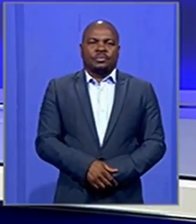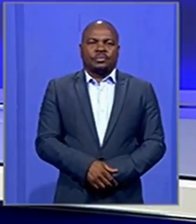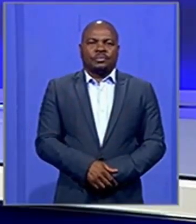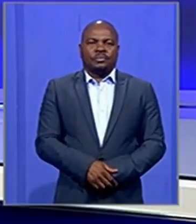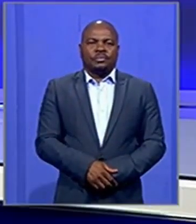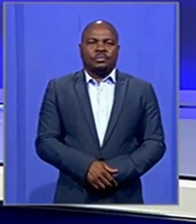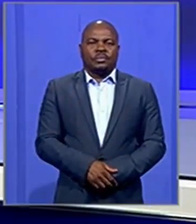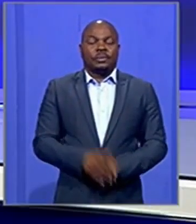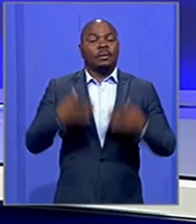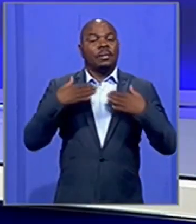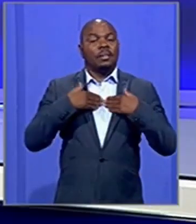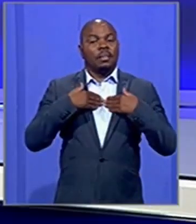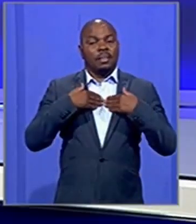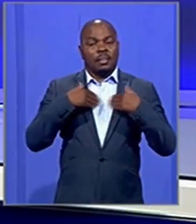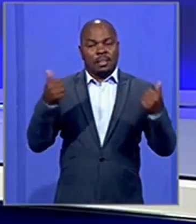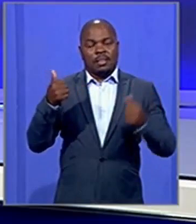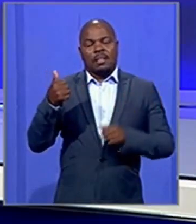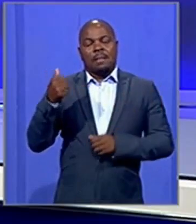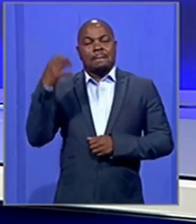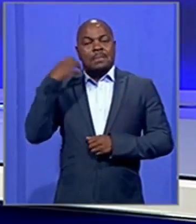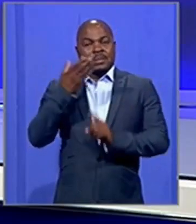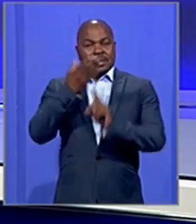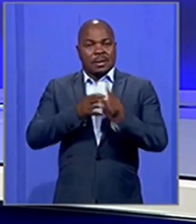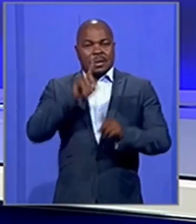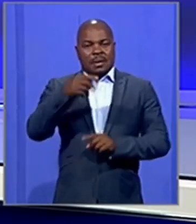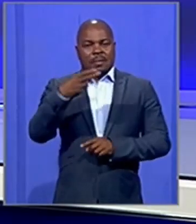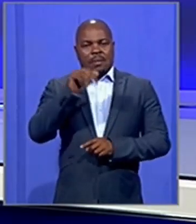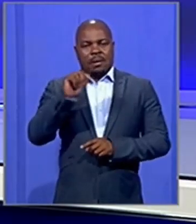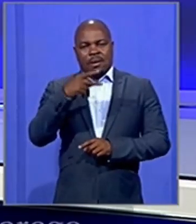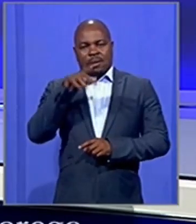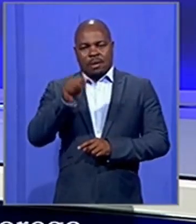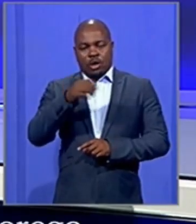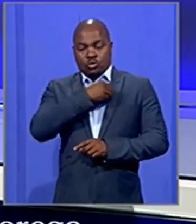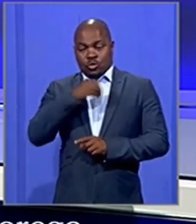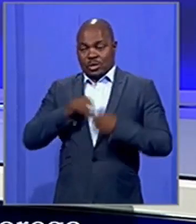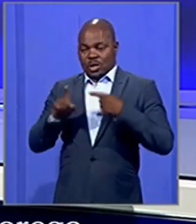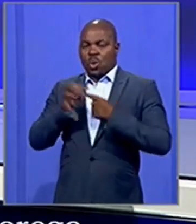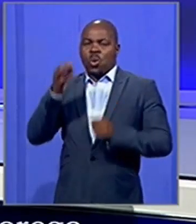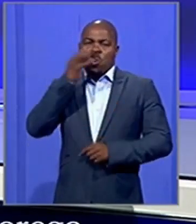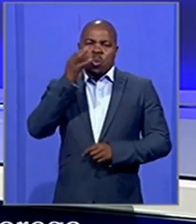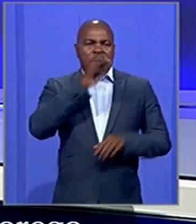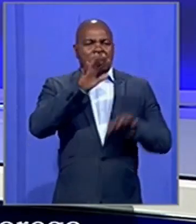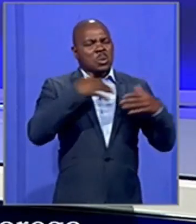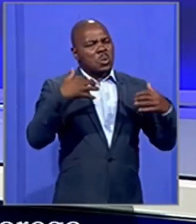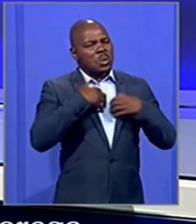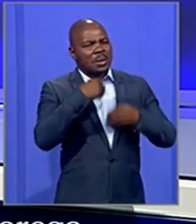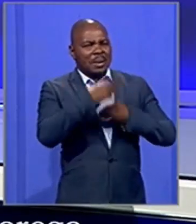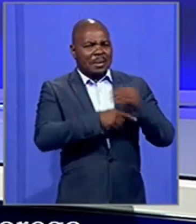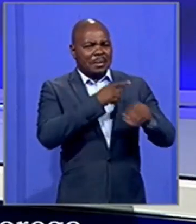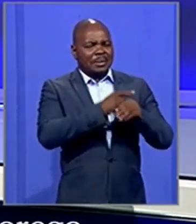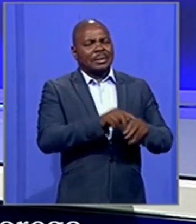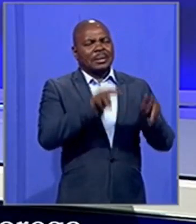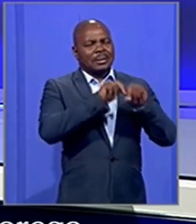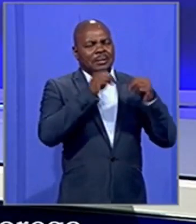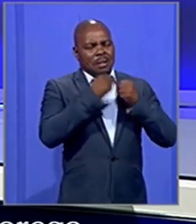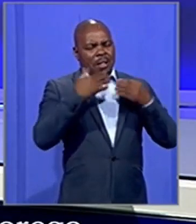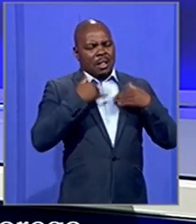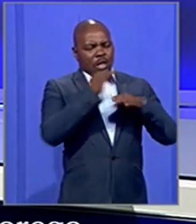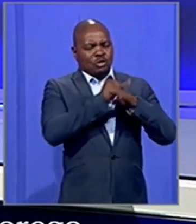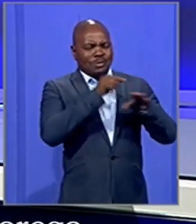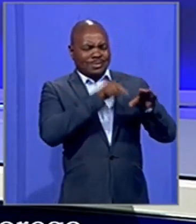Tona ya maphelo ngaka Joe Phatla o re ditlhobaelo tša mabapi le molaokakanywa wa insurance ya tša maphelo